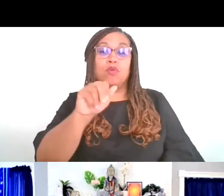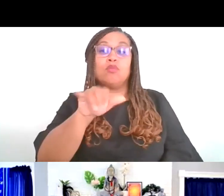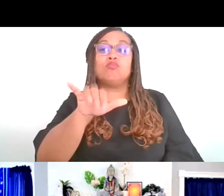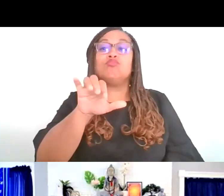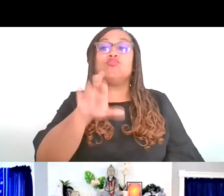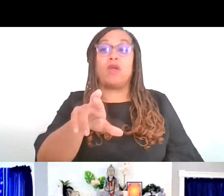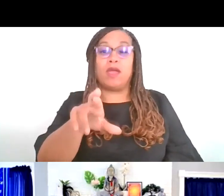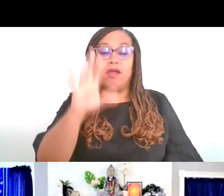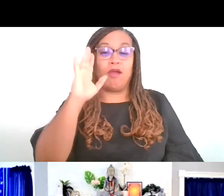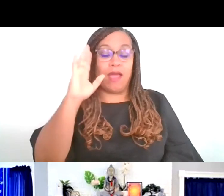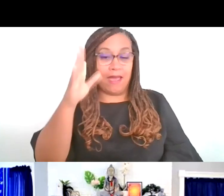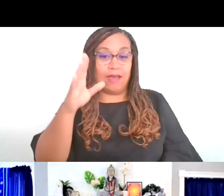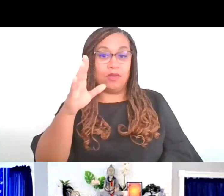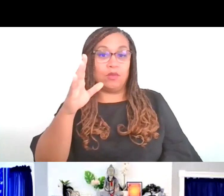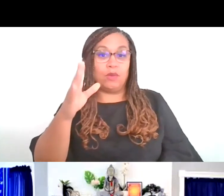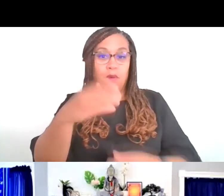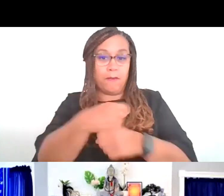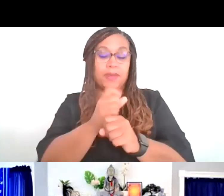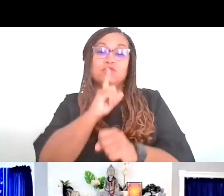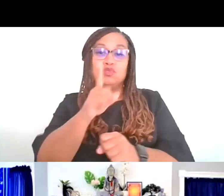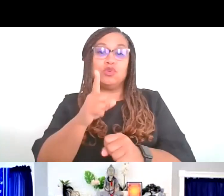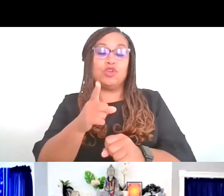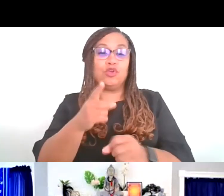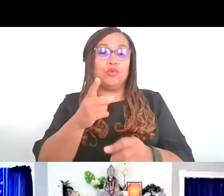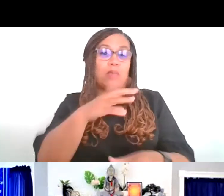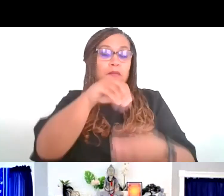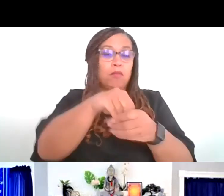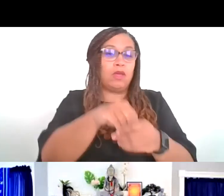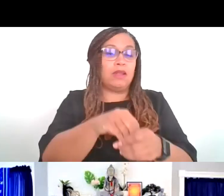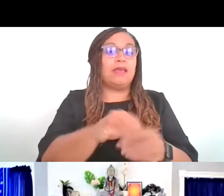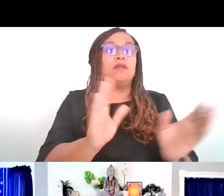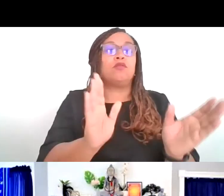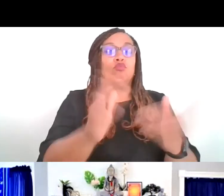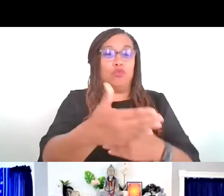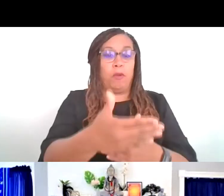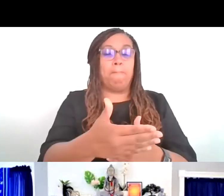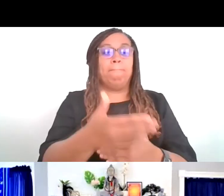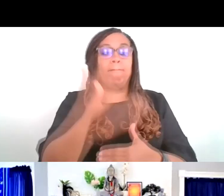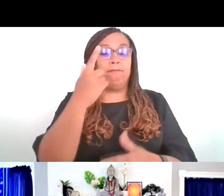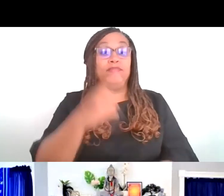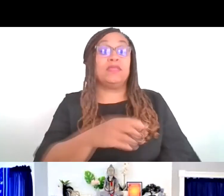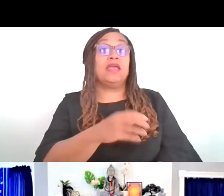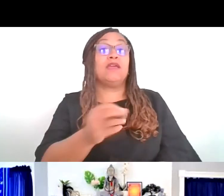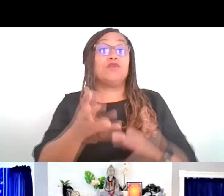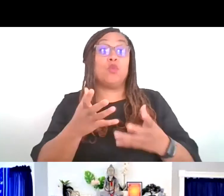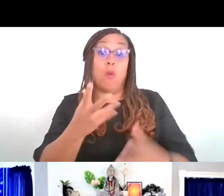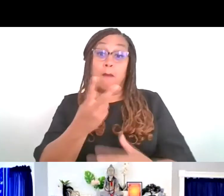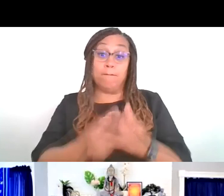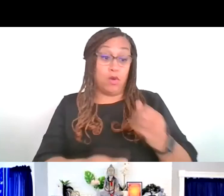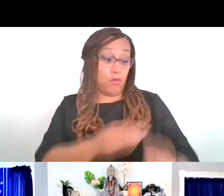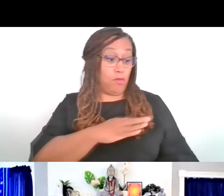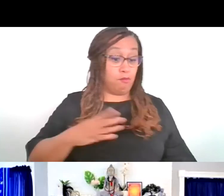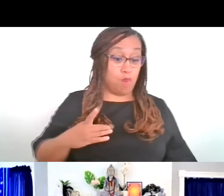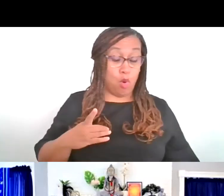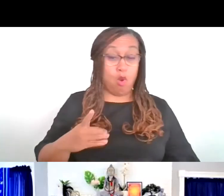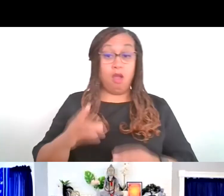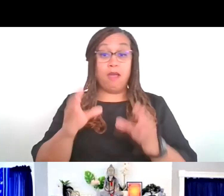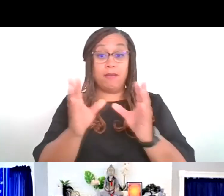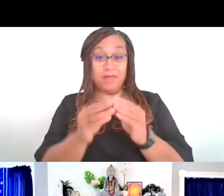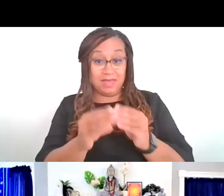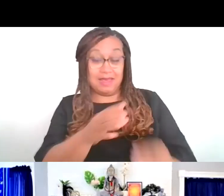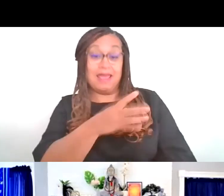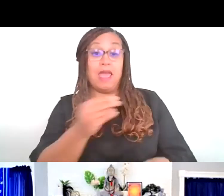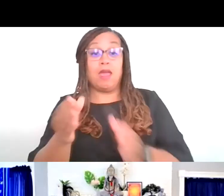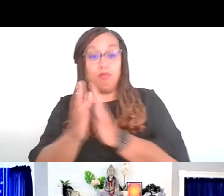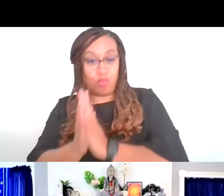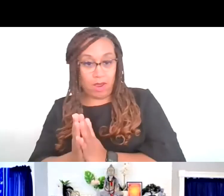room. If you want prayer and you are staying for the board meeting, put both so Tracy knows,